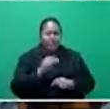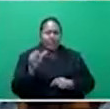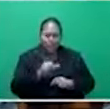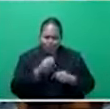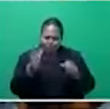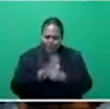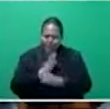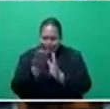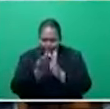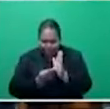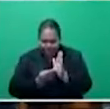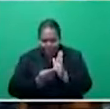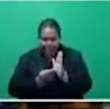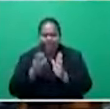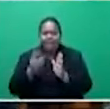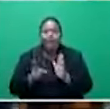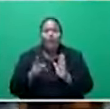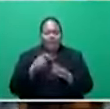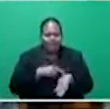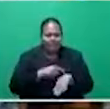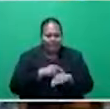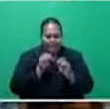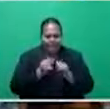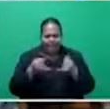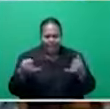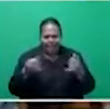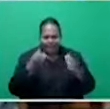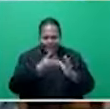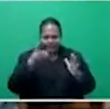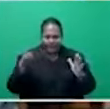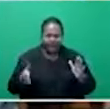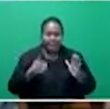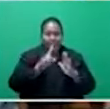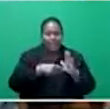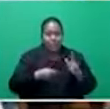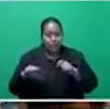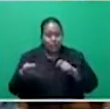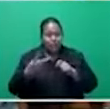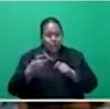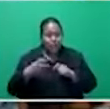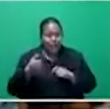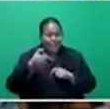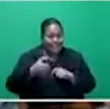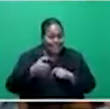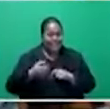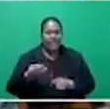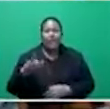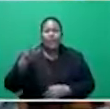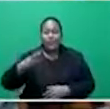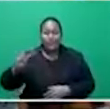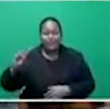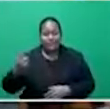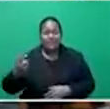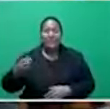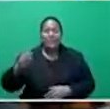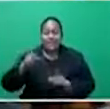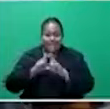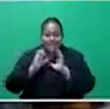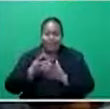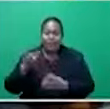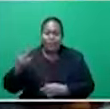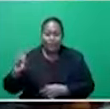each of the following periods, Honourable Tamboa. 1 January 2026 to 31 December 2030.